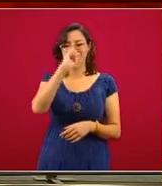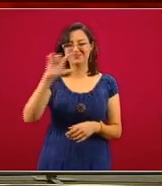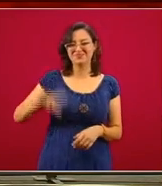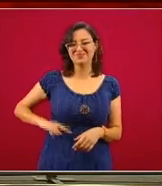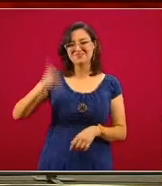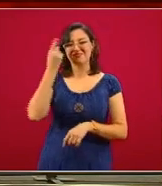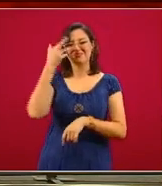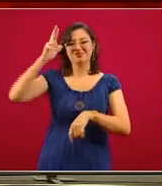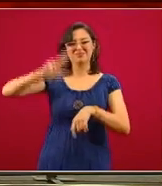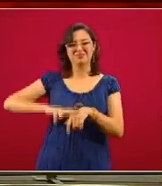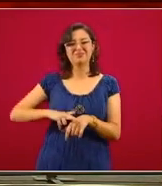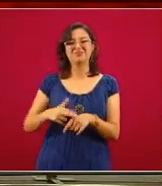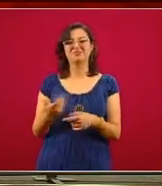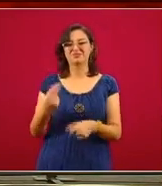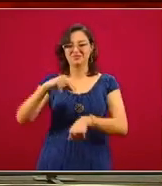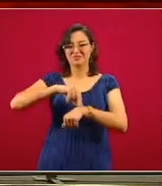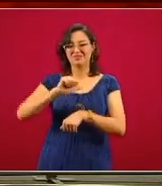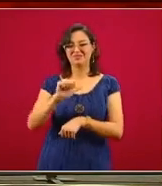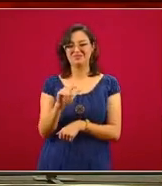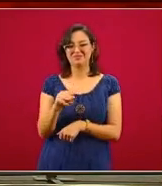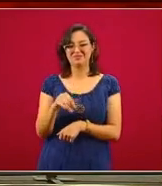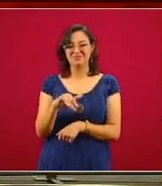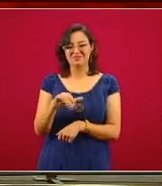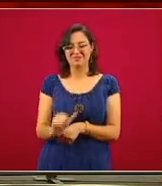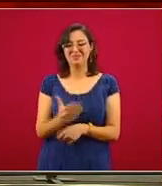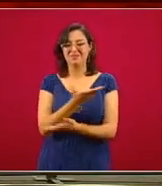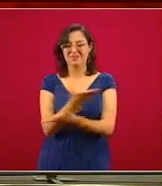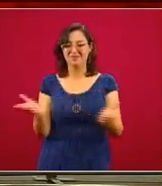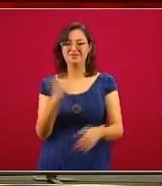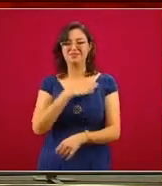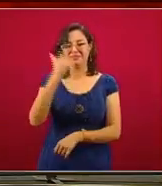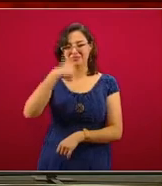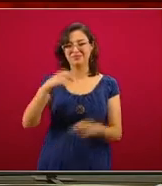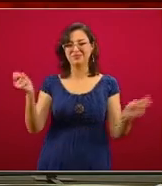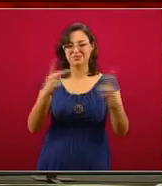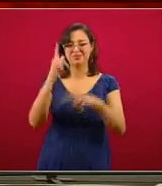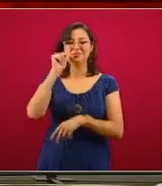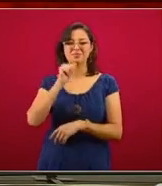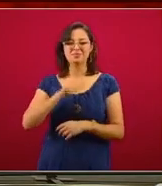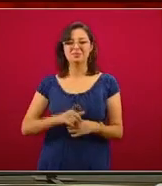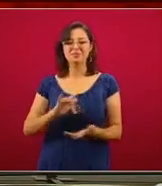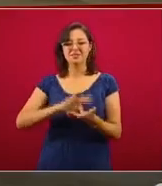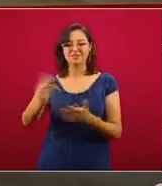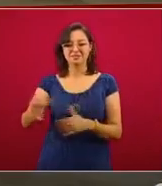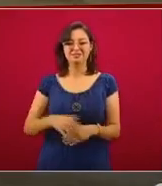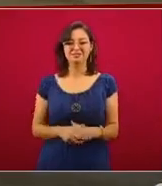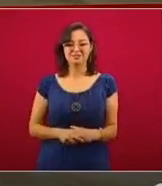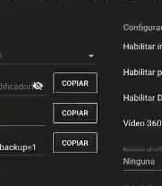Governor Scheinbaum, Dr. Alomia. Good evening. We'll see you tomorrow.